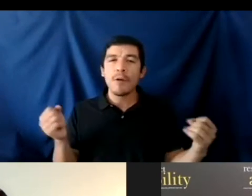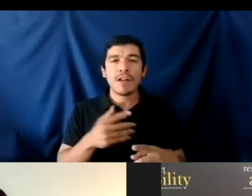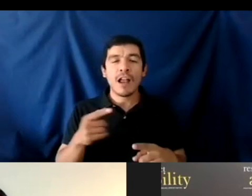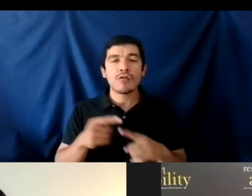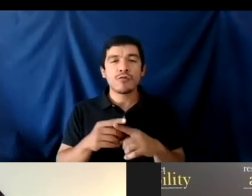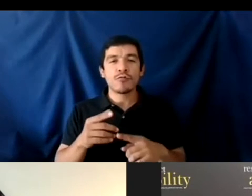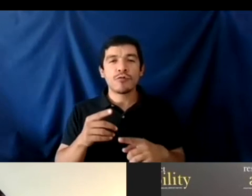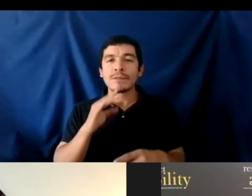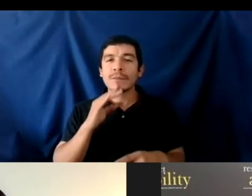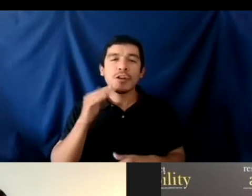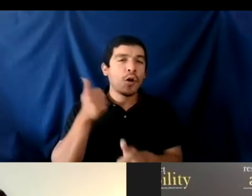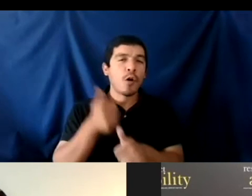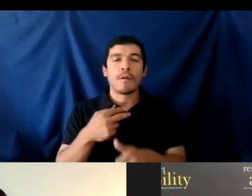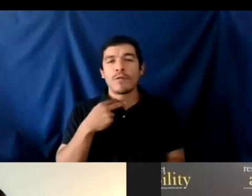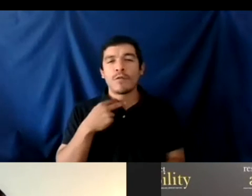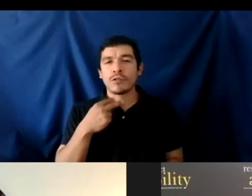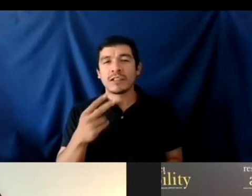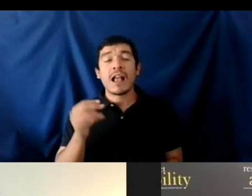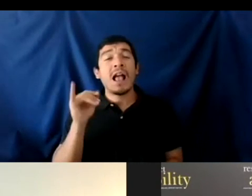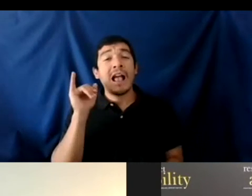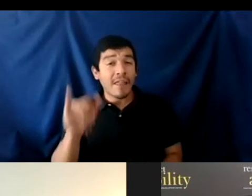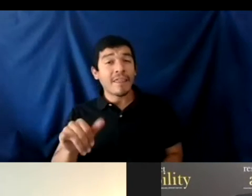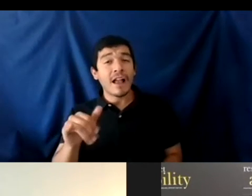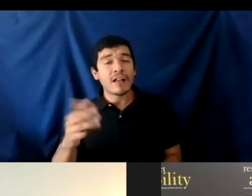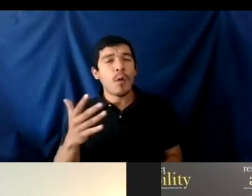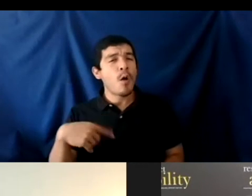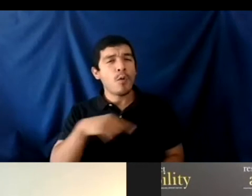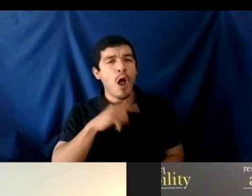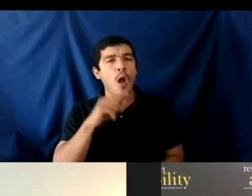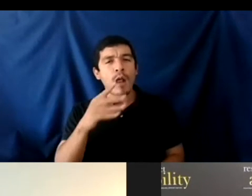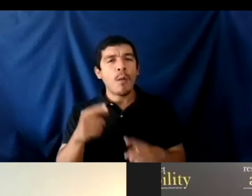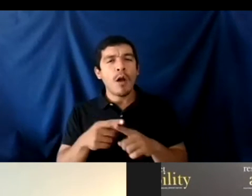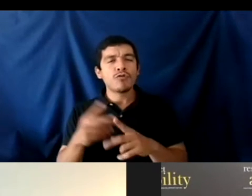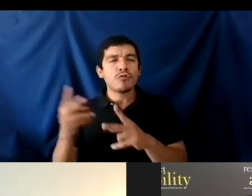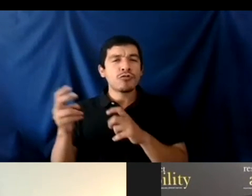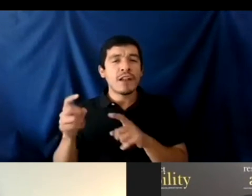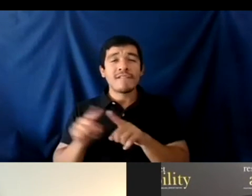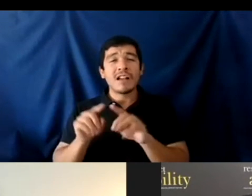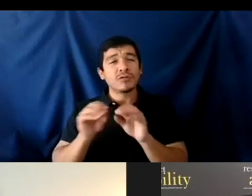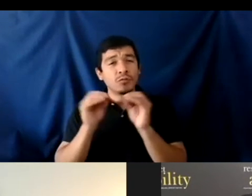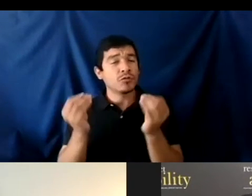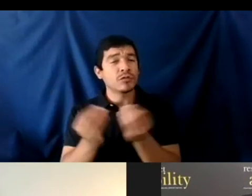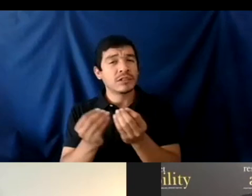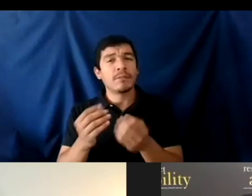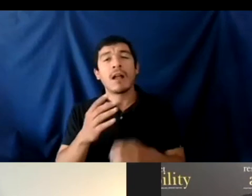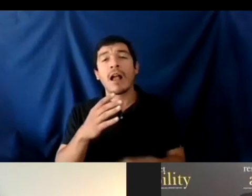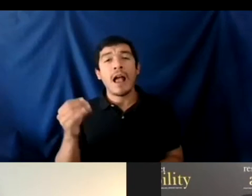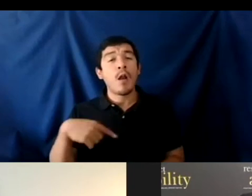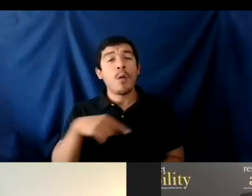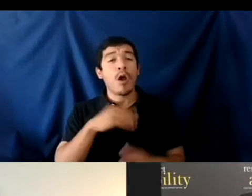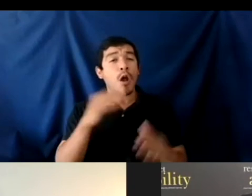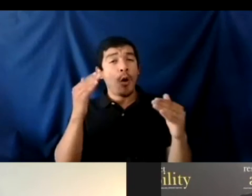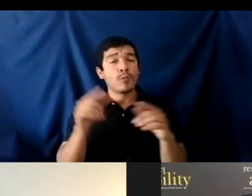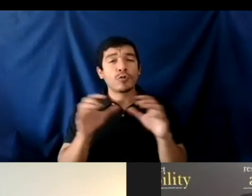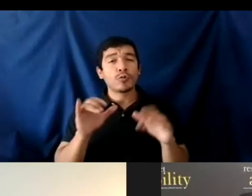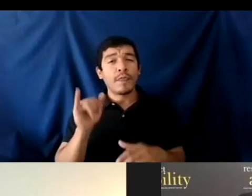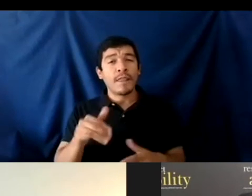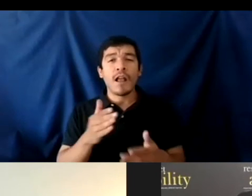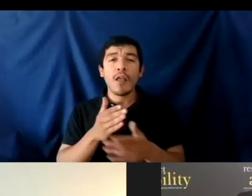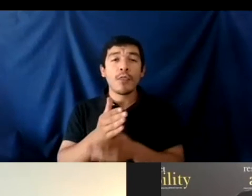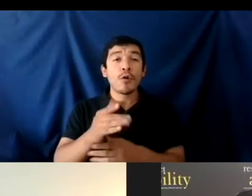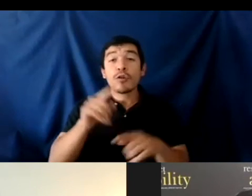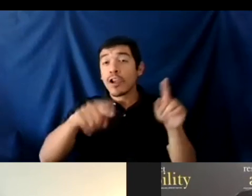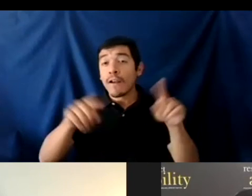to speak your own voice. And I think that's what we really want to achieve as an organization. And we're hoping to do that through